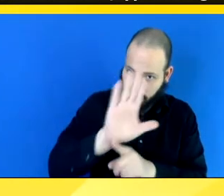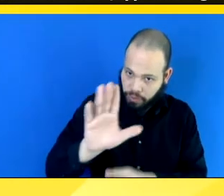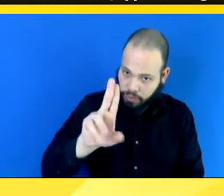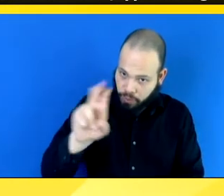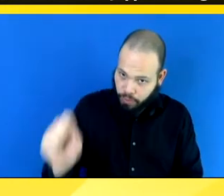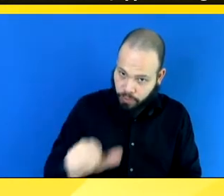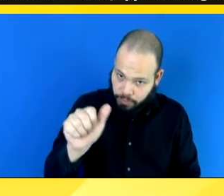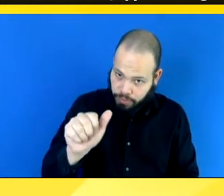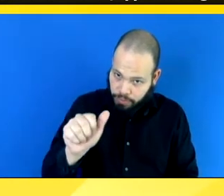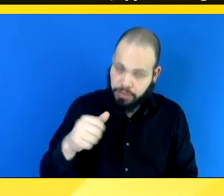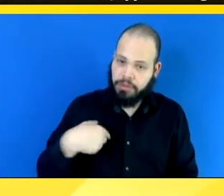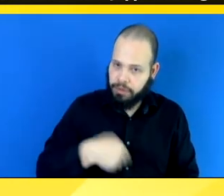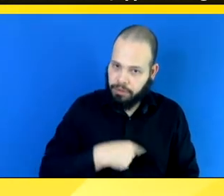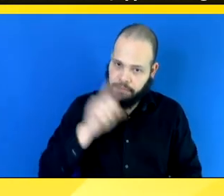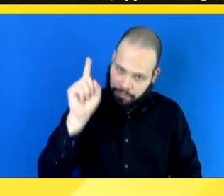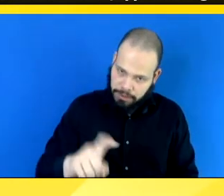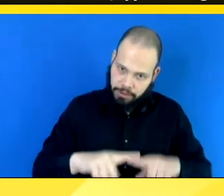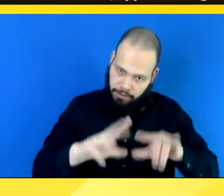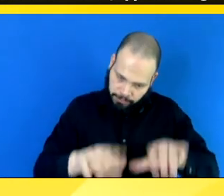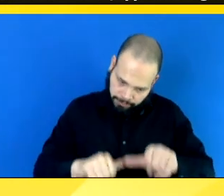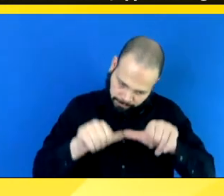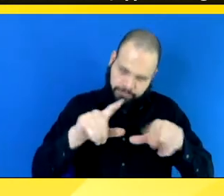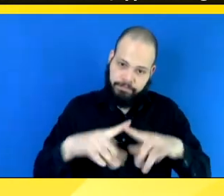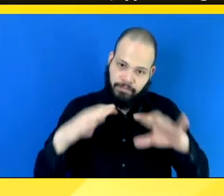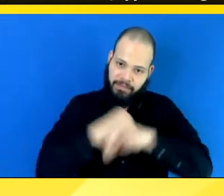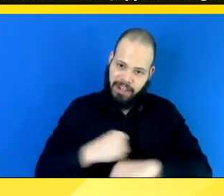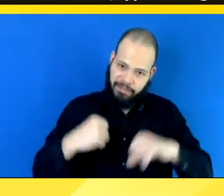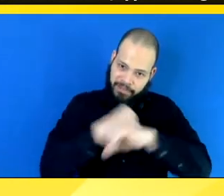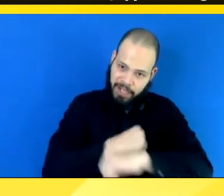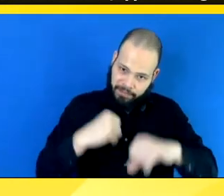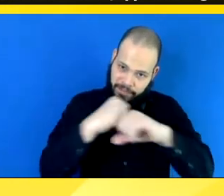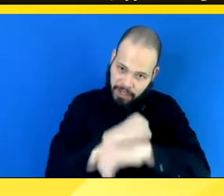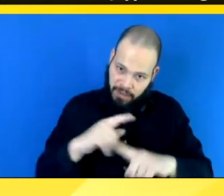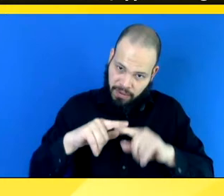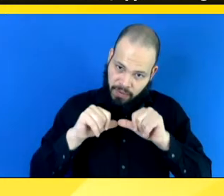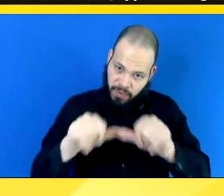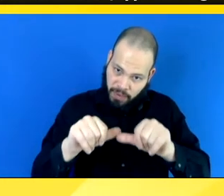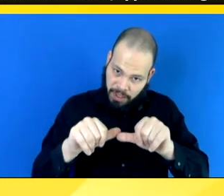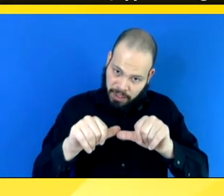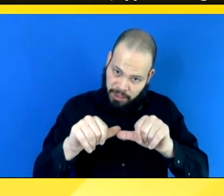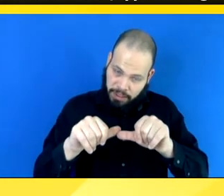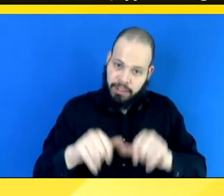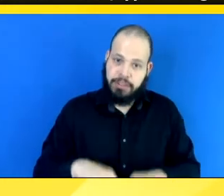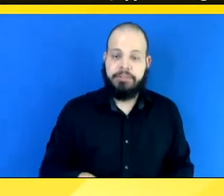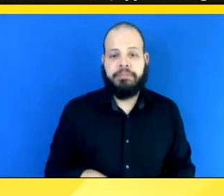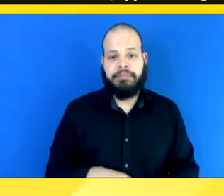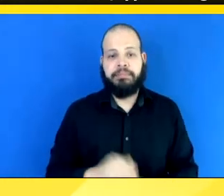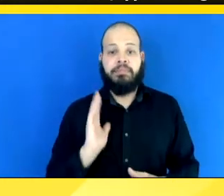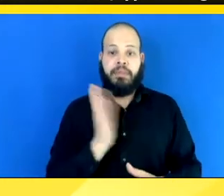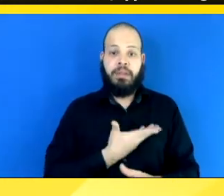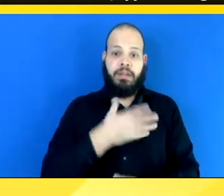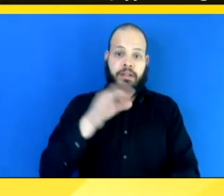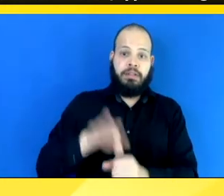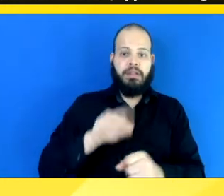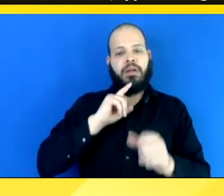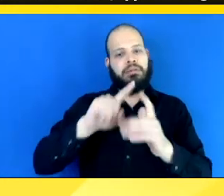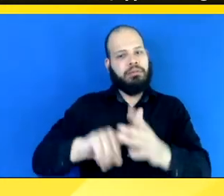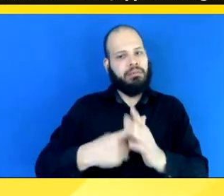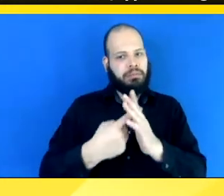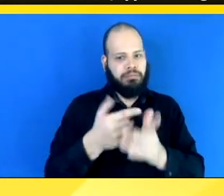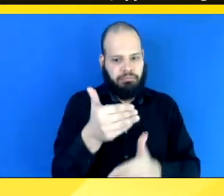vote, the bell has been rung and it won't stop here. That's right. That's right. It'll continue from sea to shining sea.